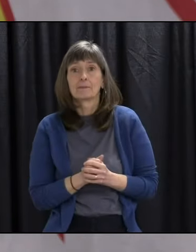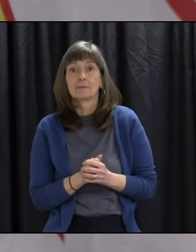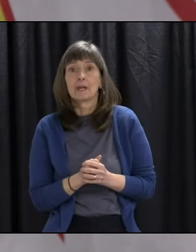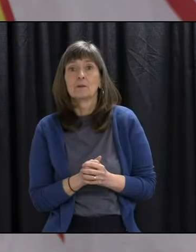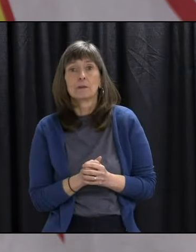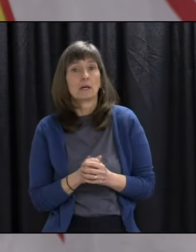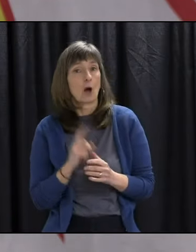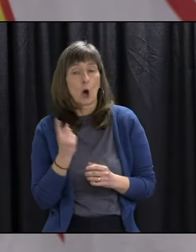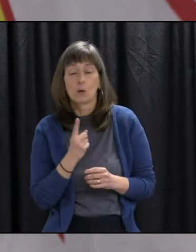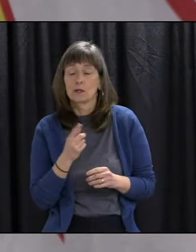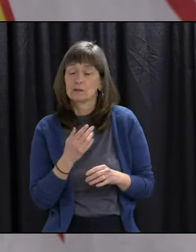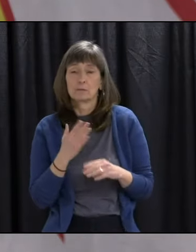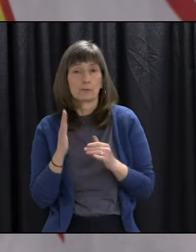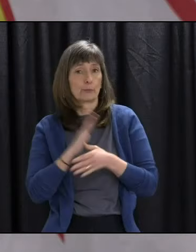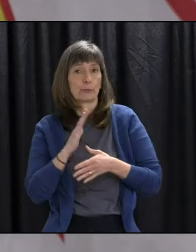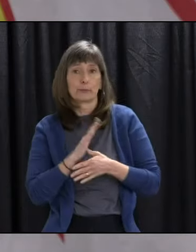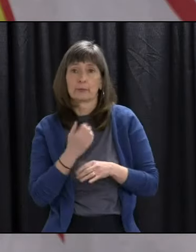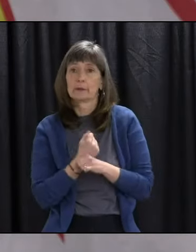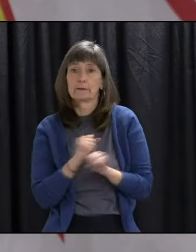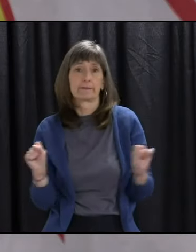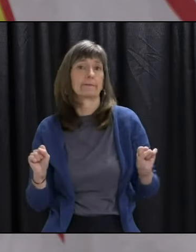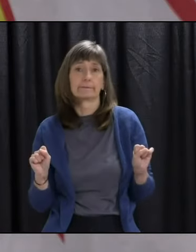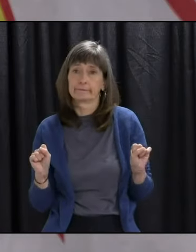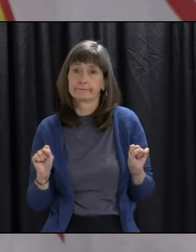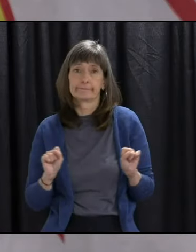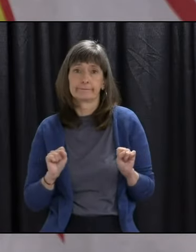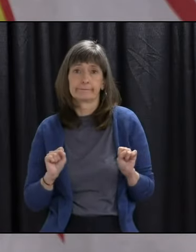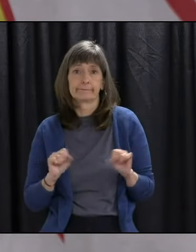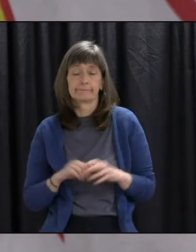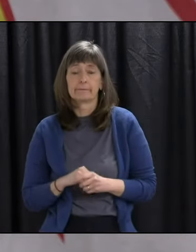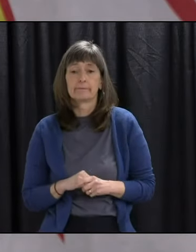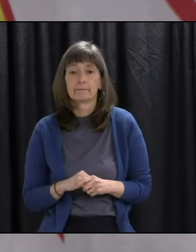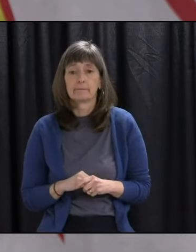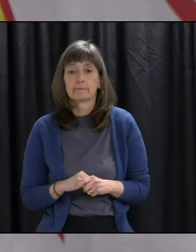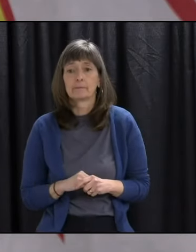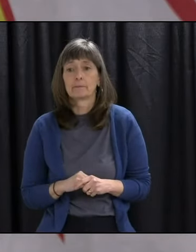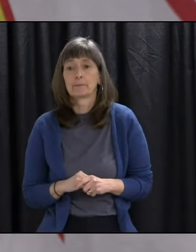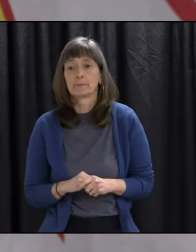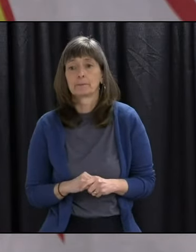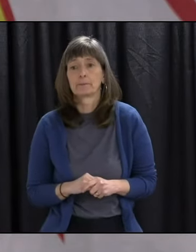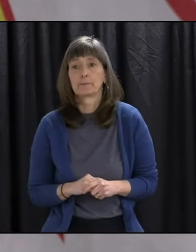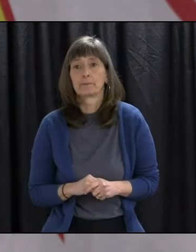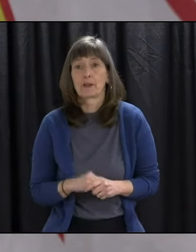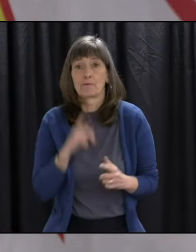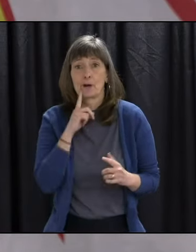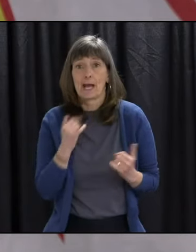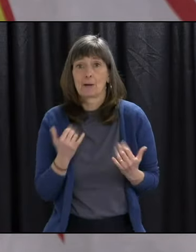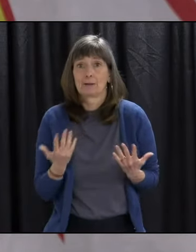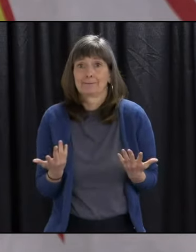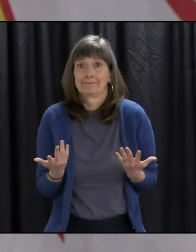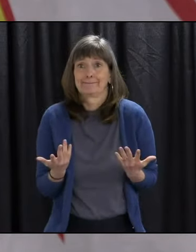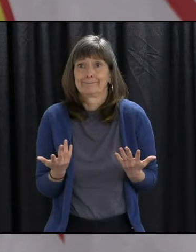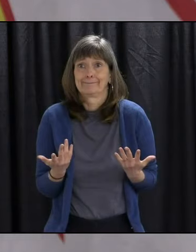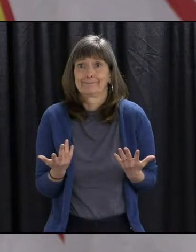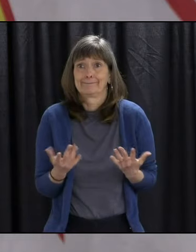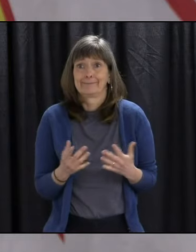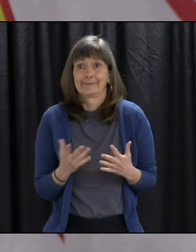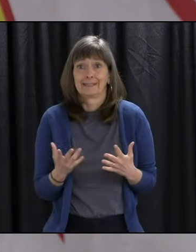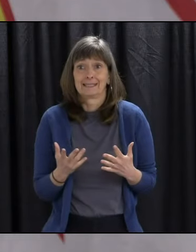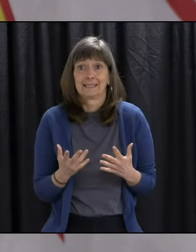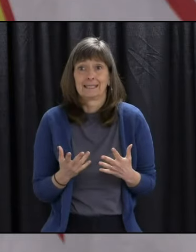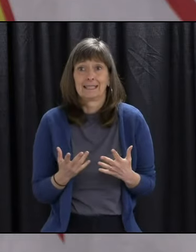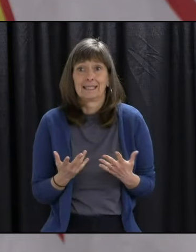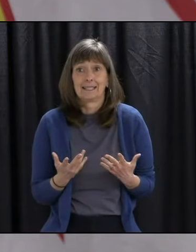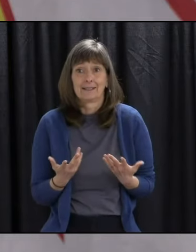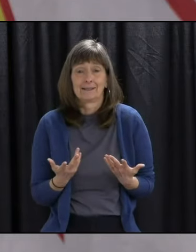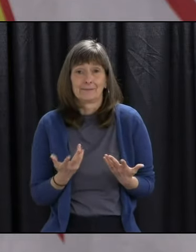safe manner. Very difficult to, see a way through that as it exists today. But, we'll leave that decision to the federal government and those